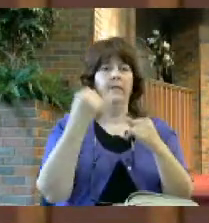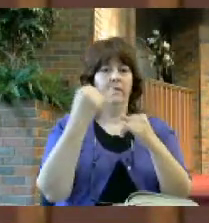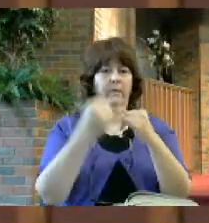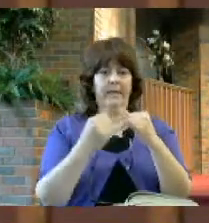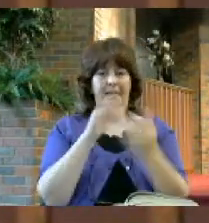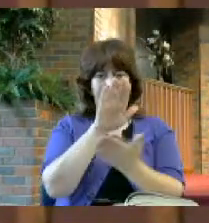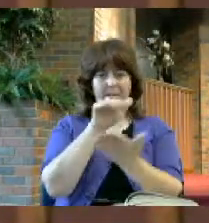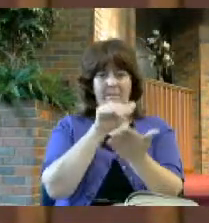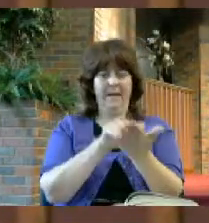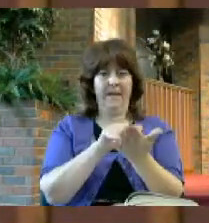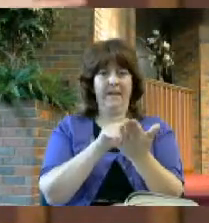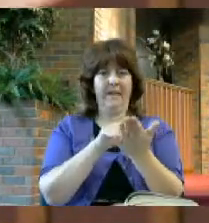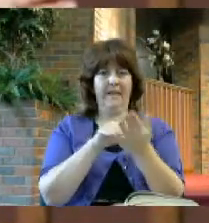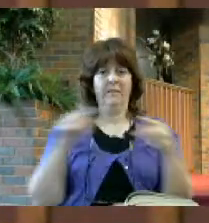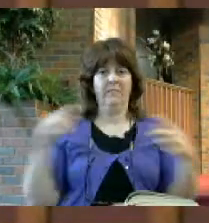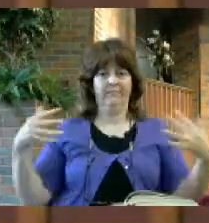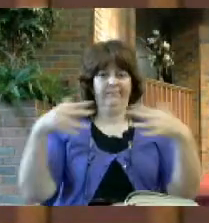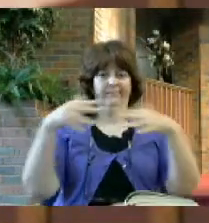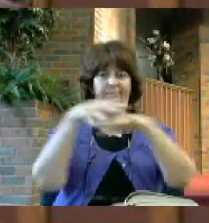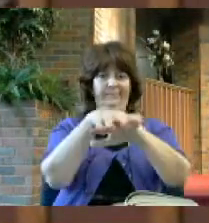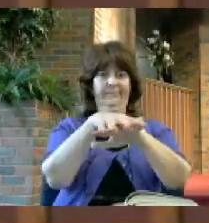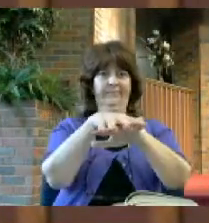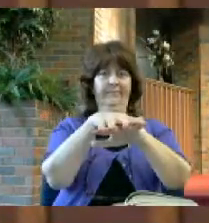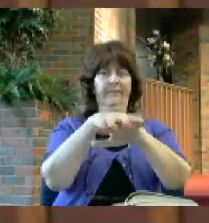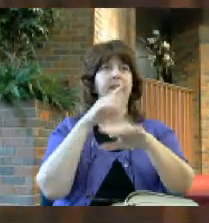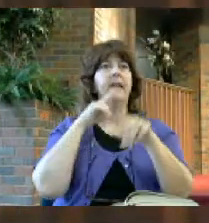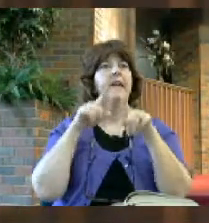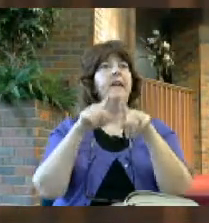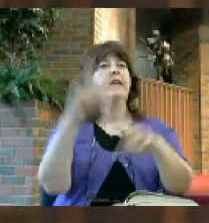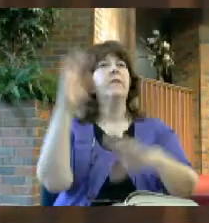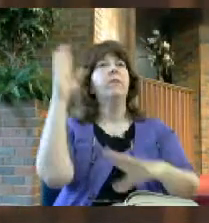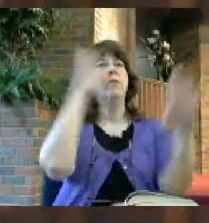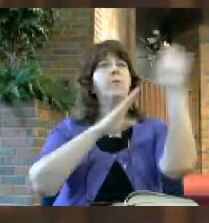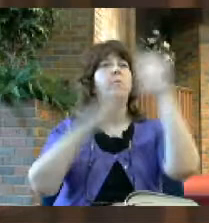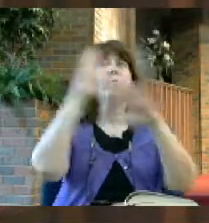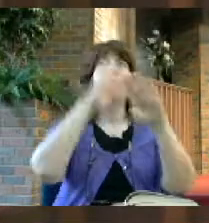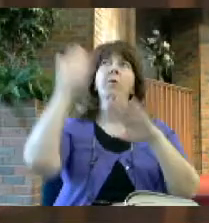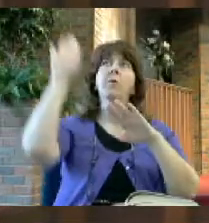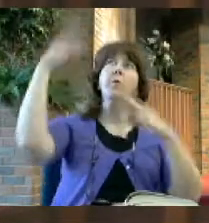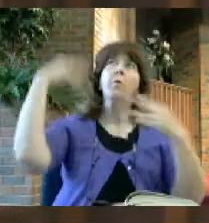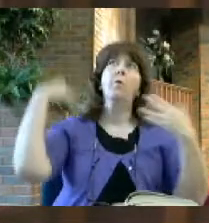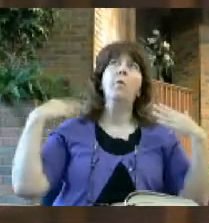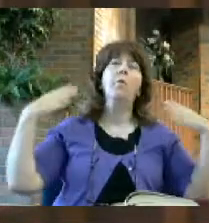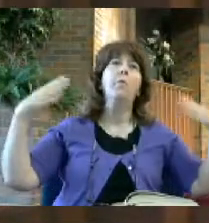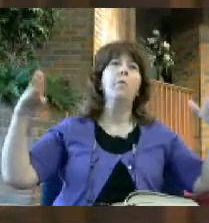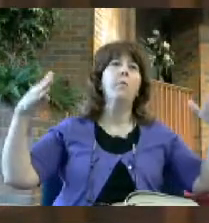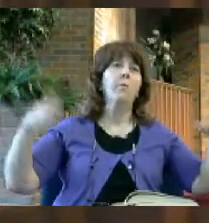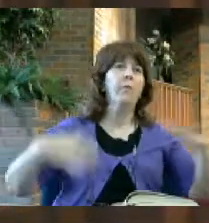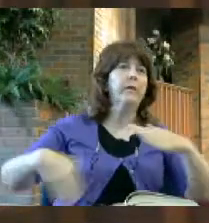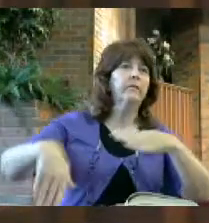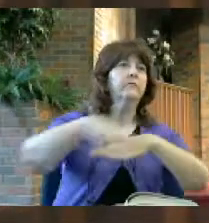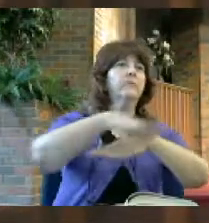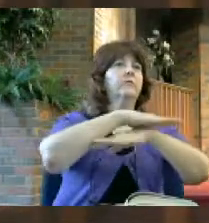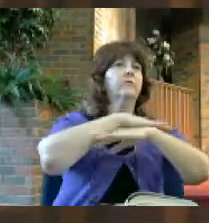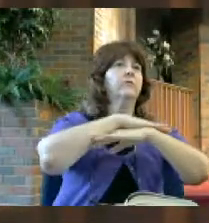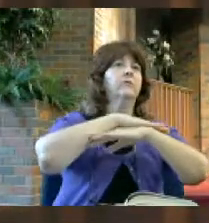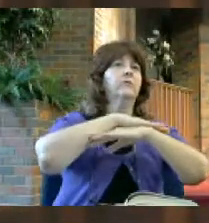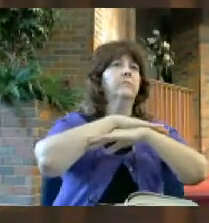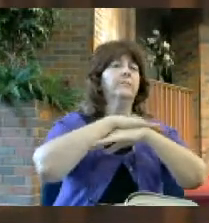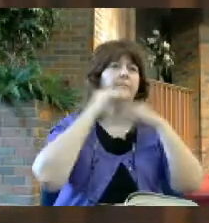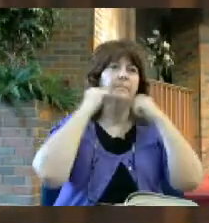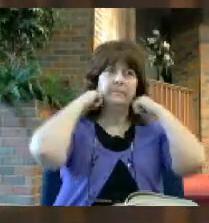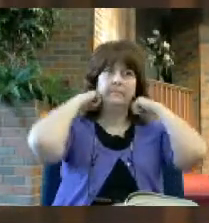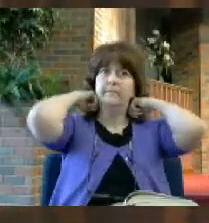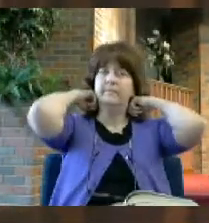Day of Trouble, Neath the Shadow of Your Wings." We all sing that together and then go back to the men. And the ladies on the echo. "Hide me away, O Lord," is the